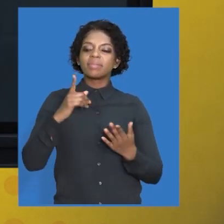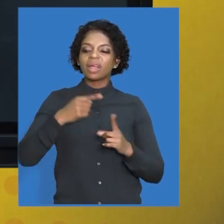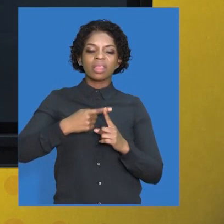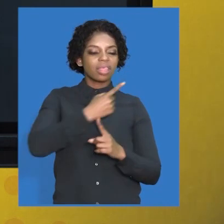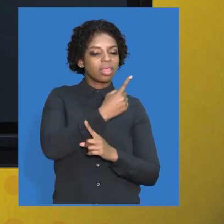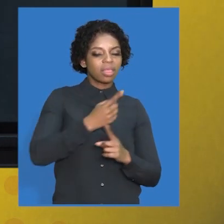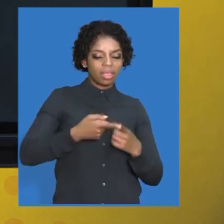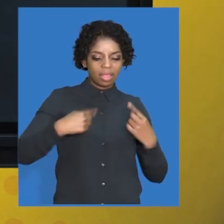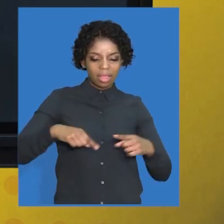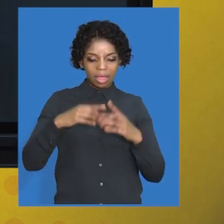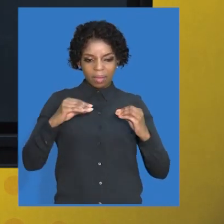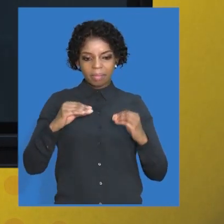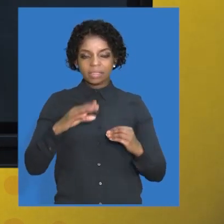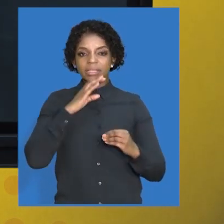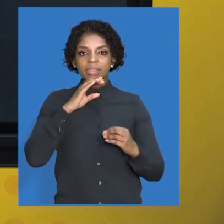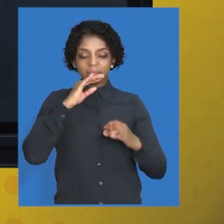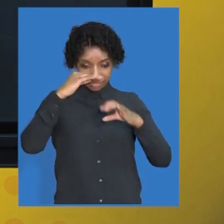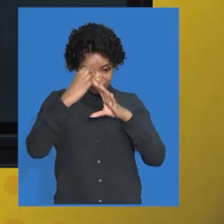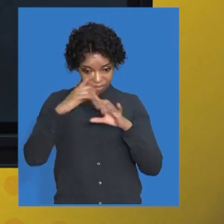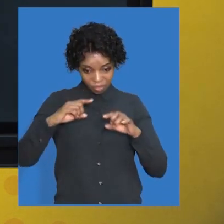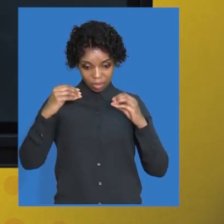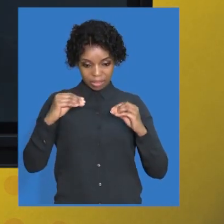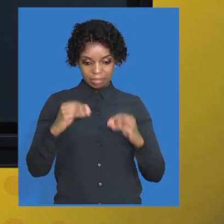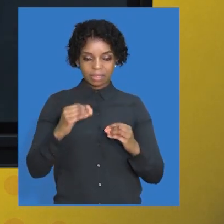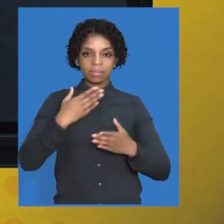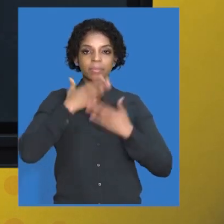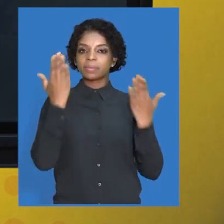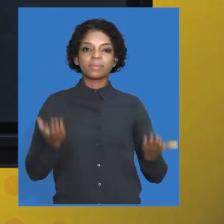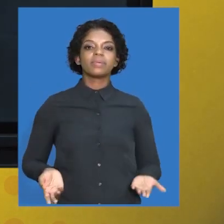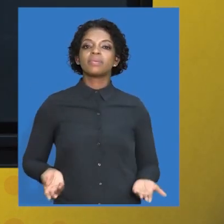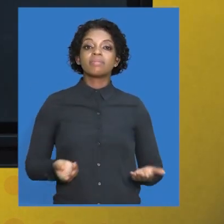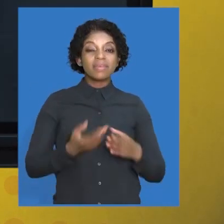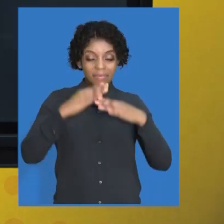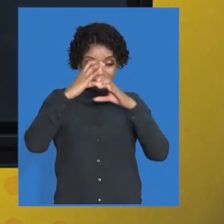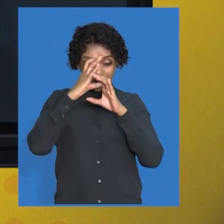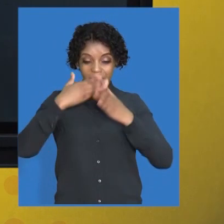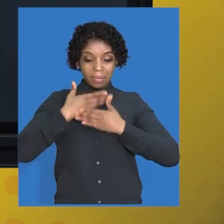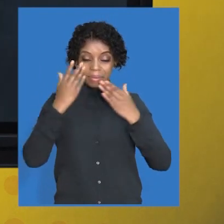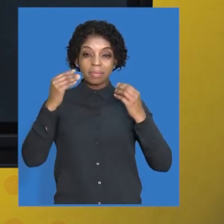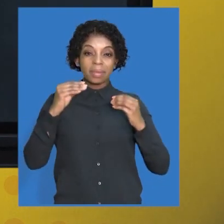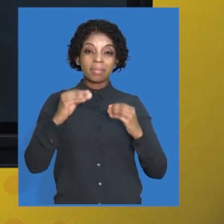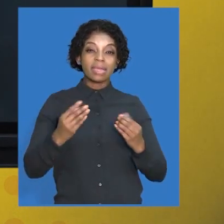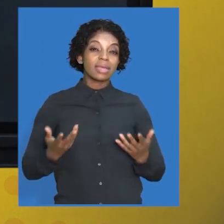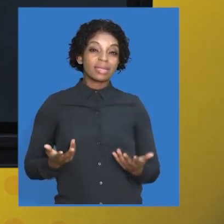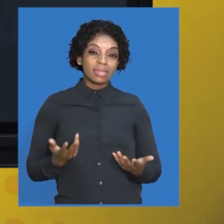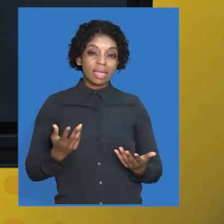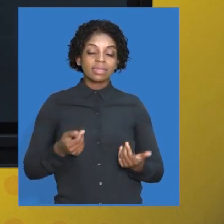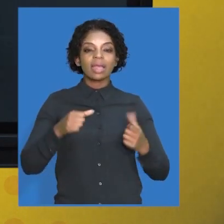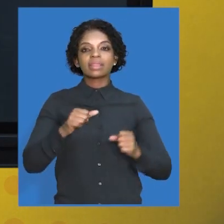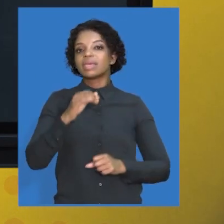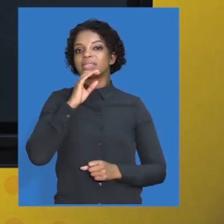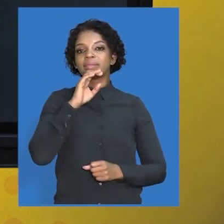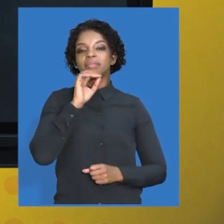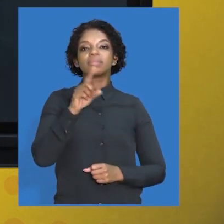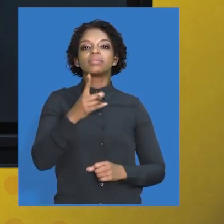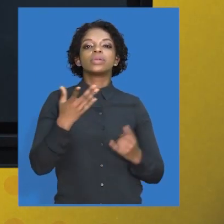business, and we could lose focus on our business. If we lose focus on our business, we might not be able to be as profitable as we